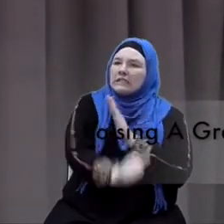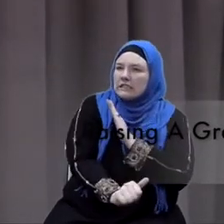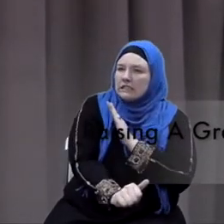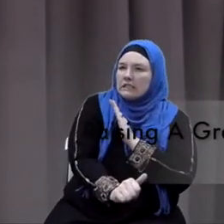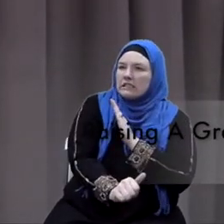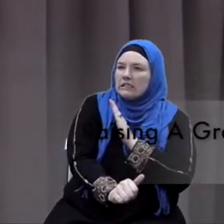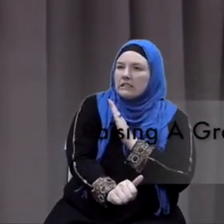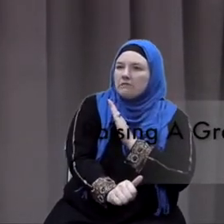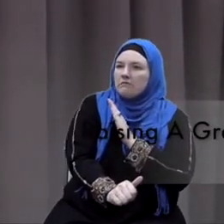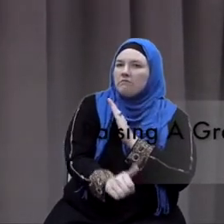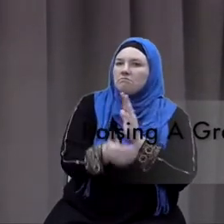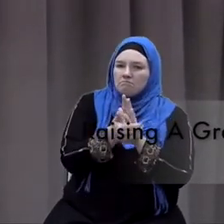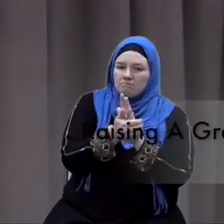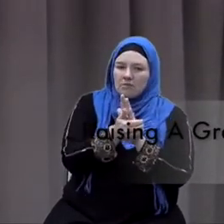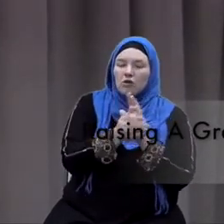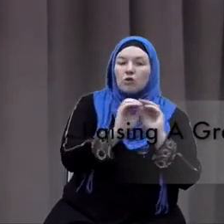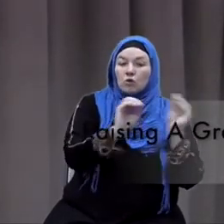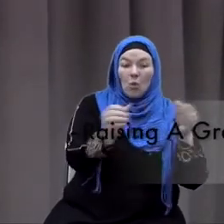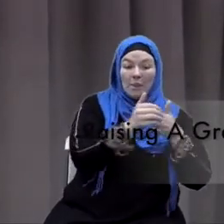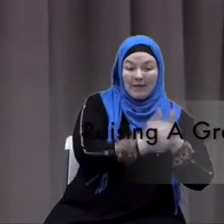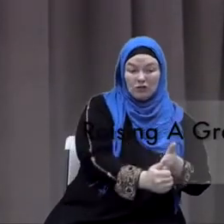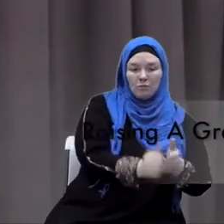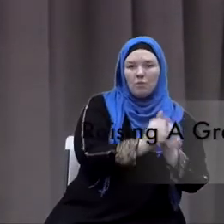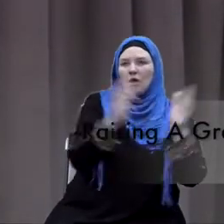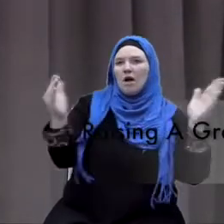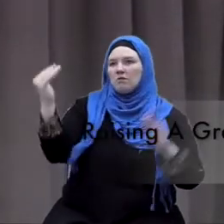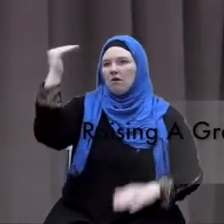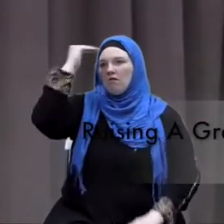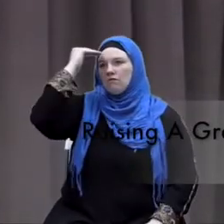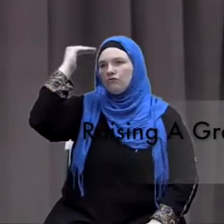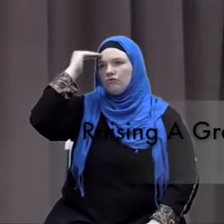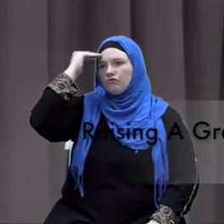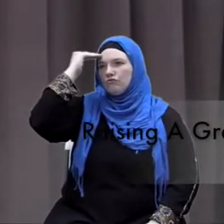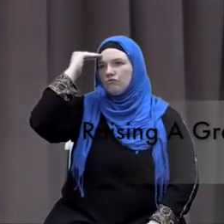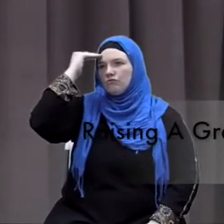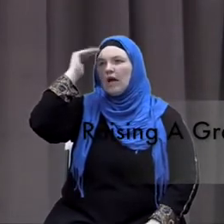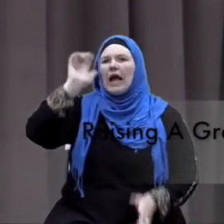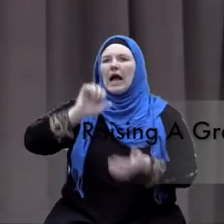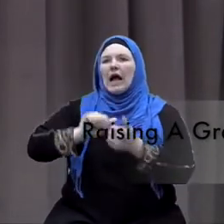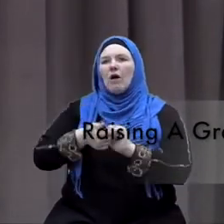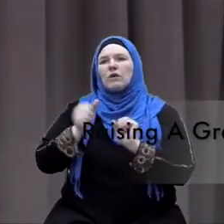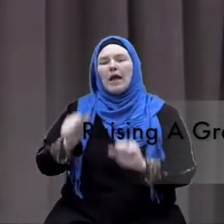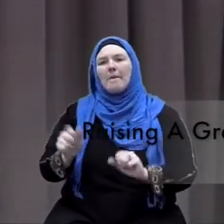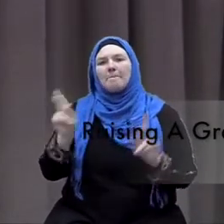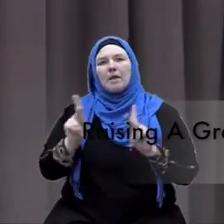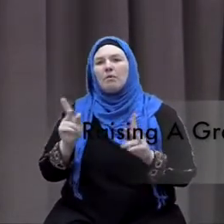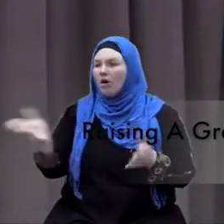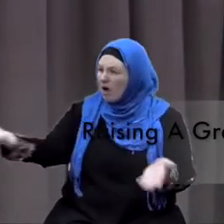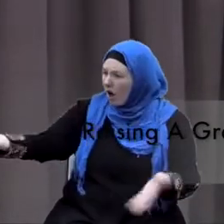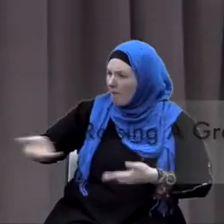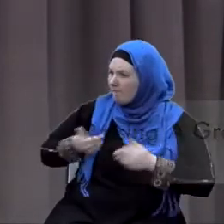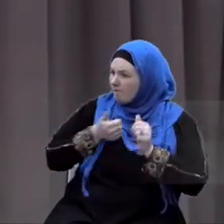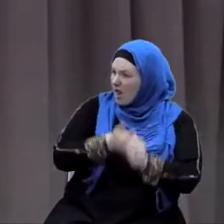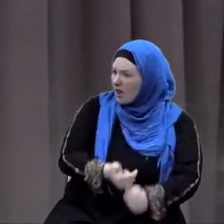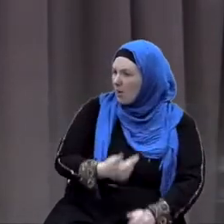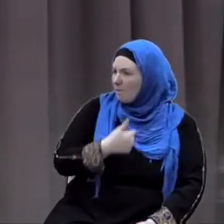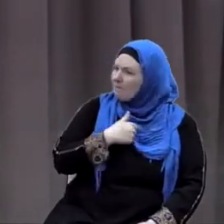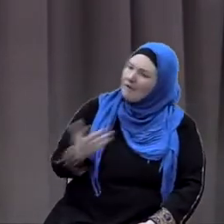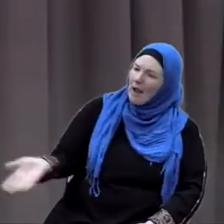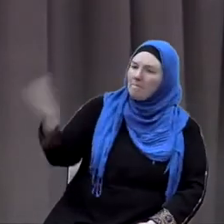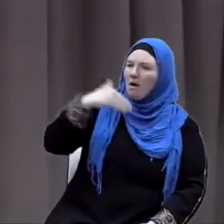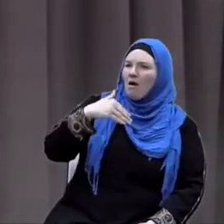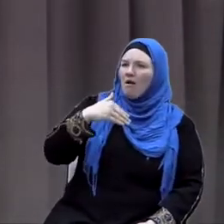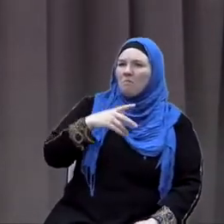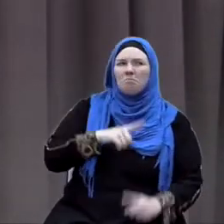There is no leadership without knowledge. How do you attract people to follow If you are not a model in